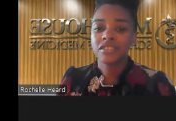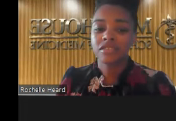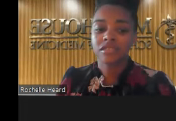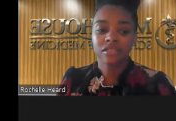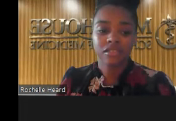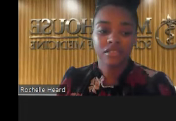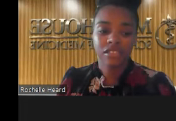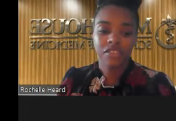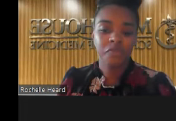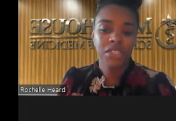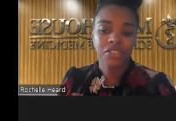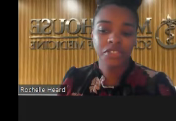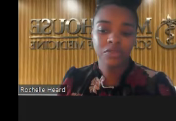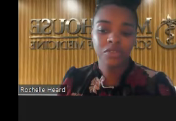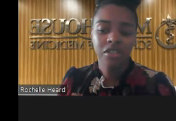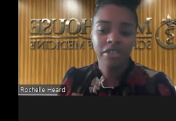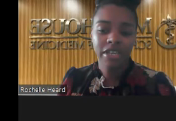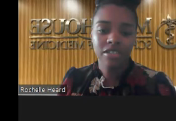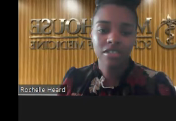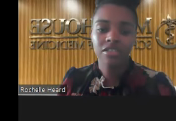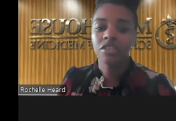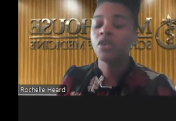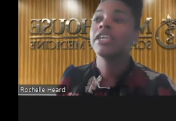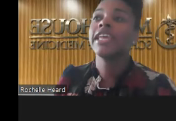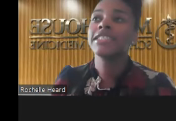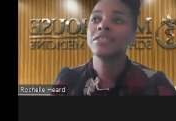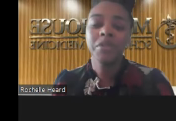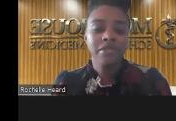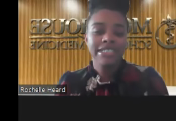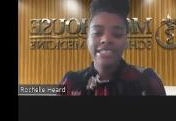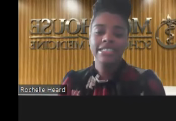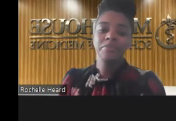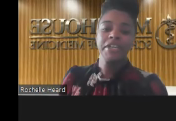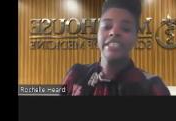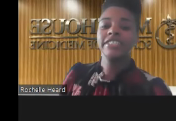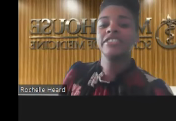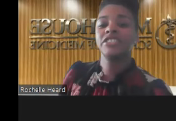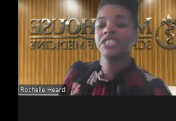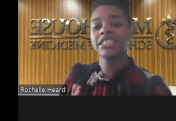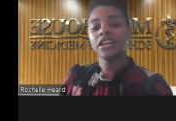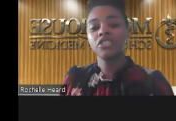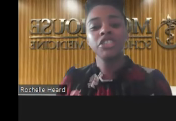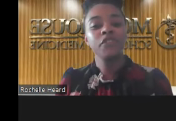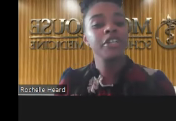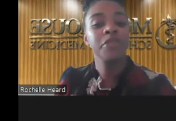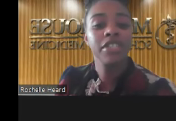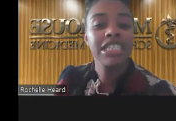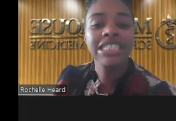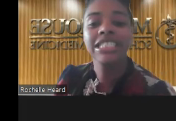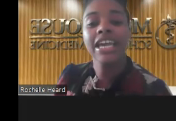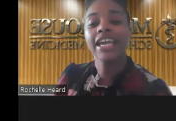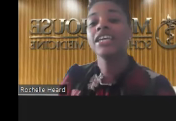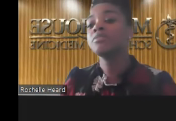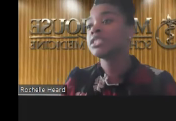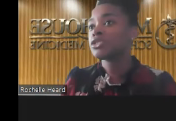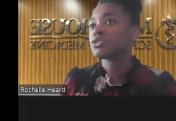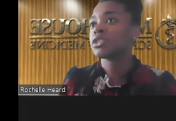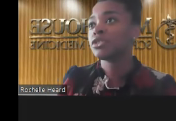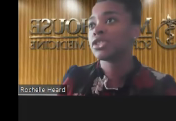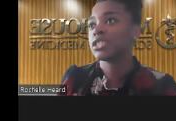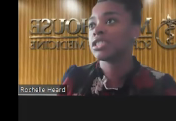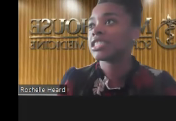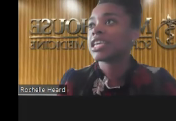Next, my screen will go next. Next, we will discuss the barriers to technology for communities and